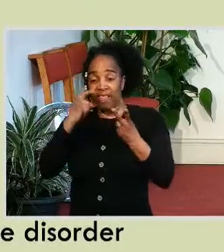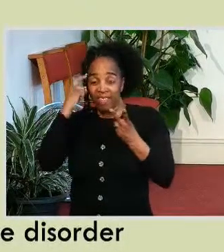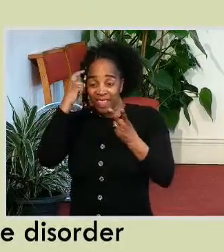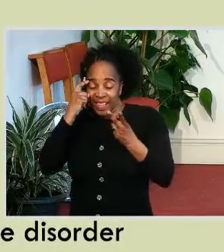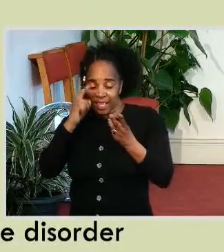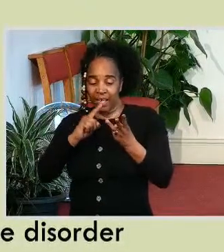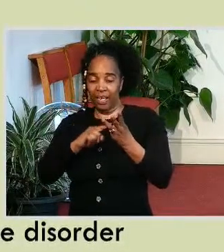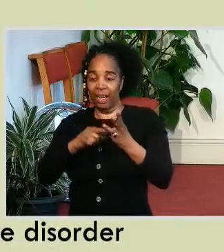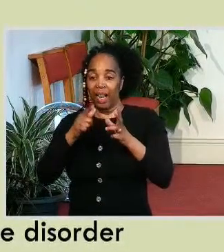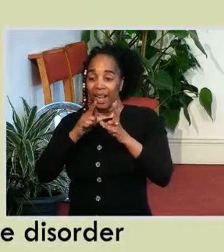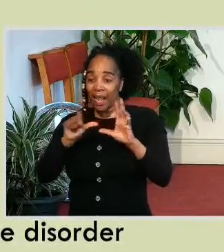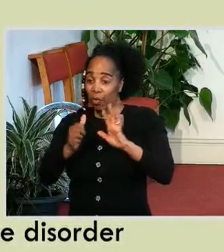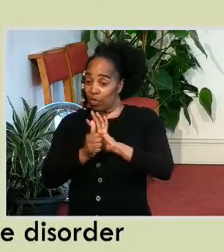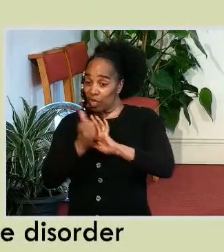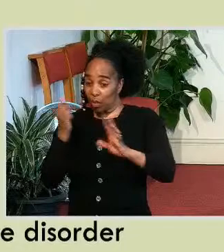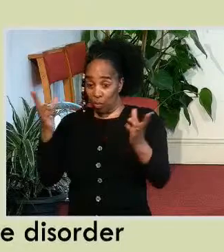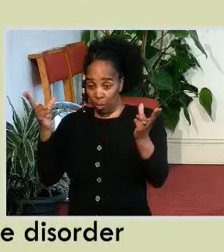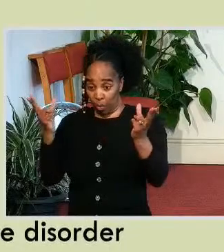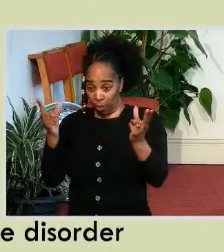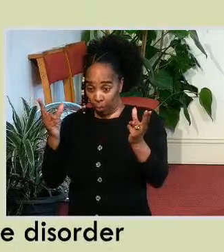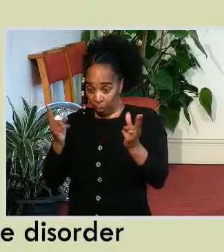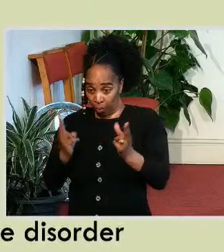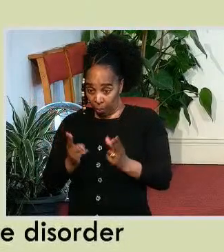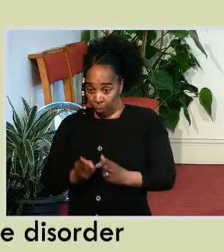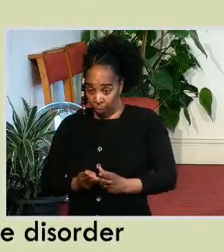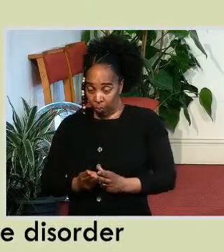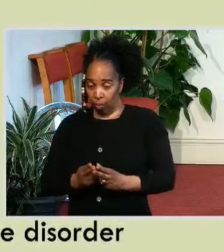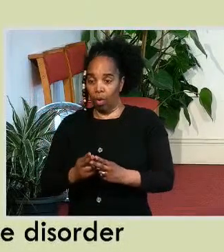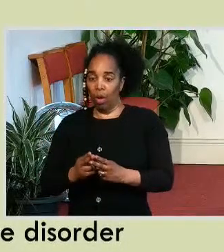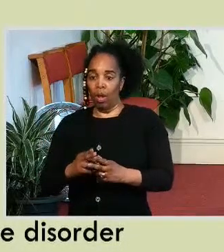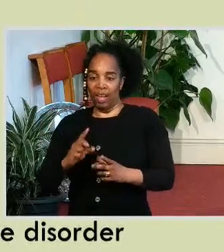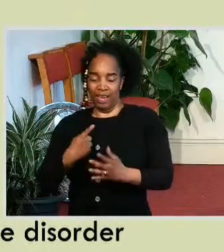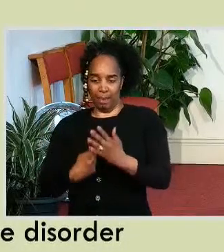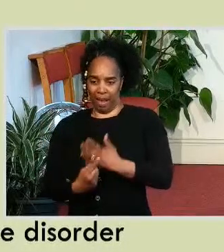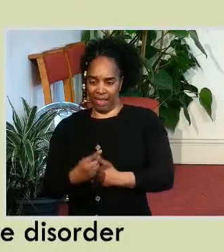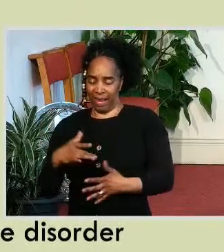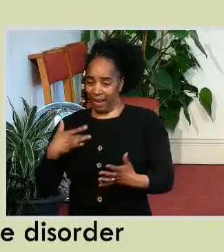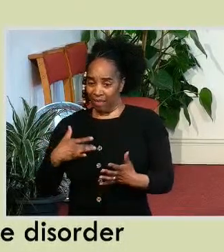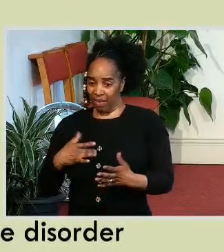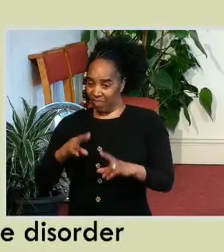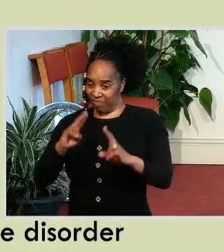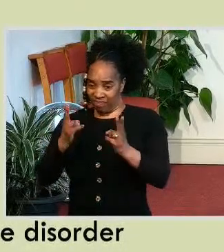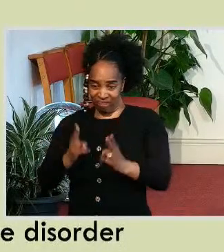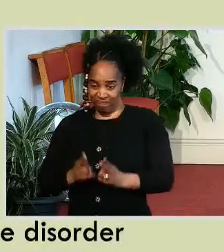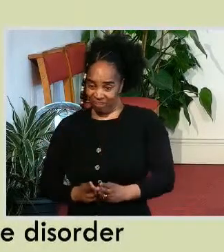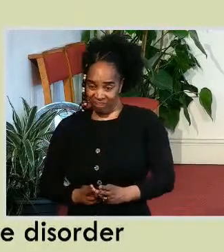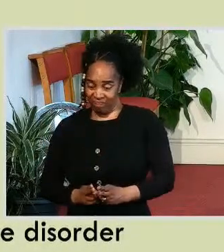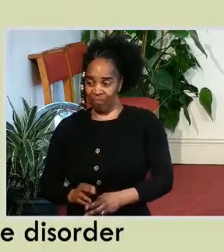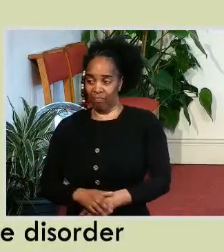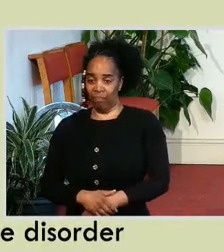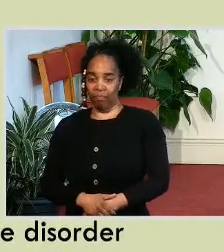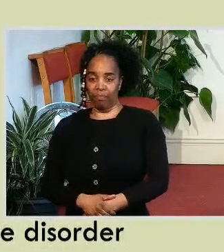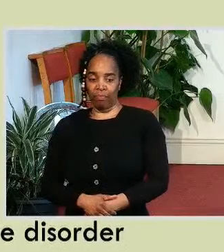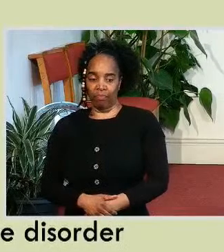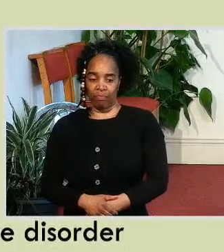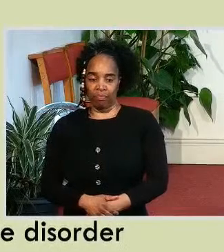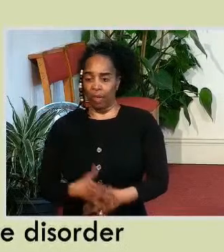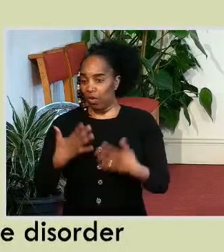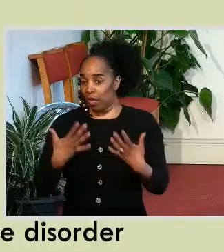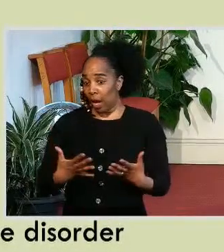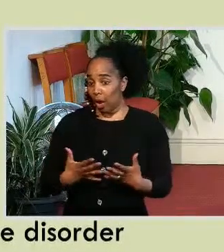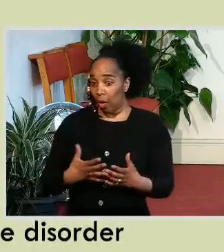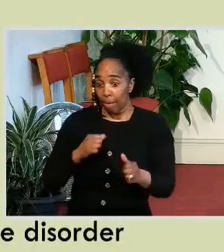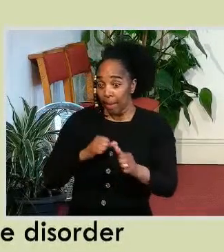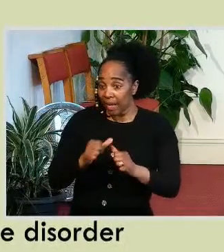language skills, and also later on a loss of independence. At the moment, we don't really have a cure